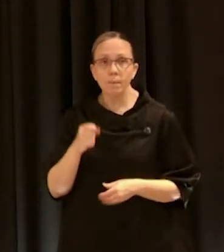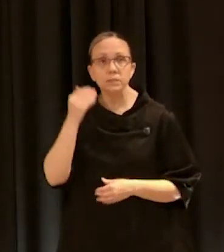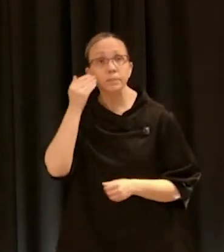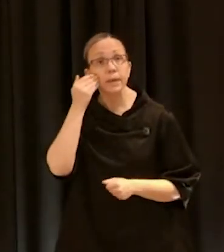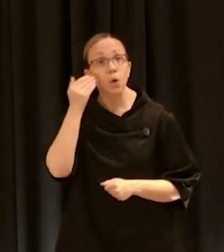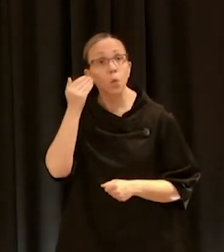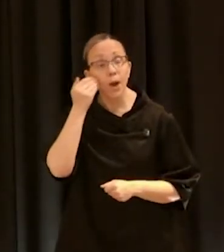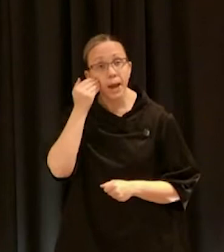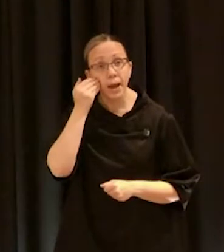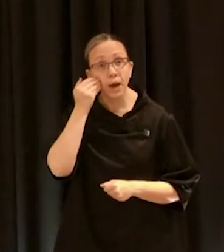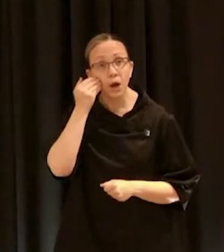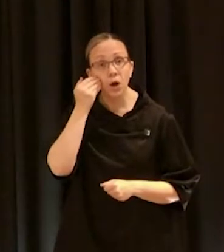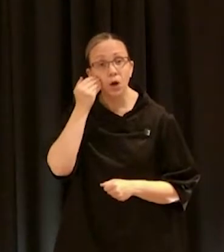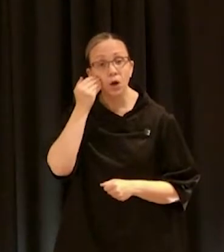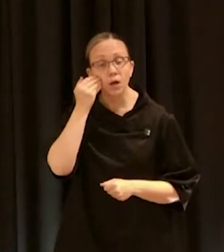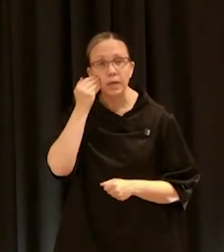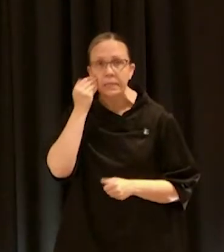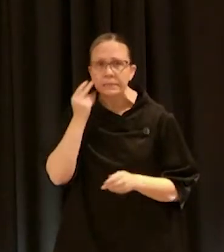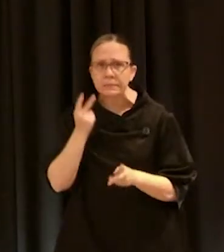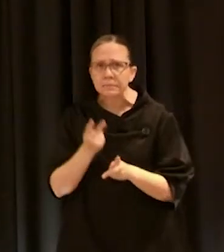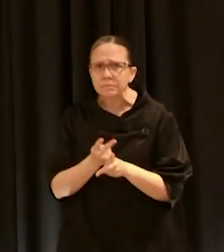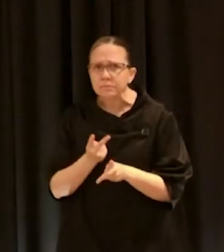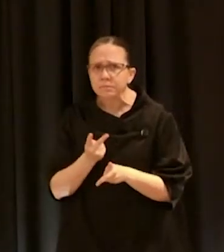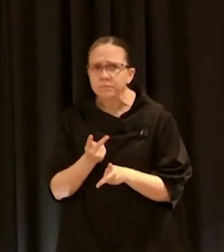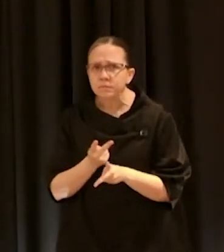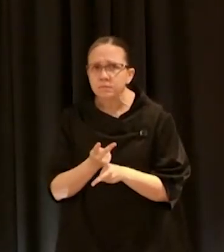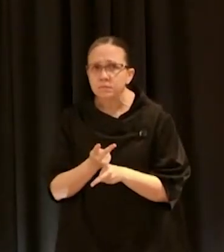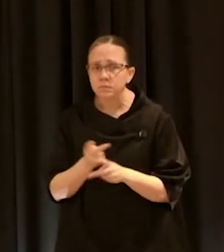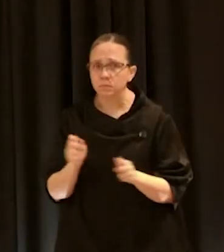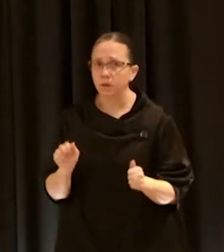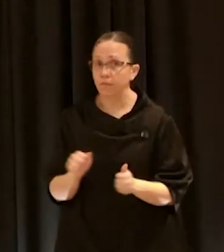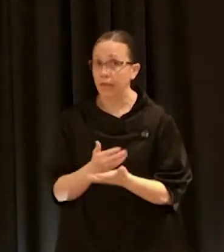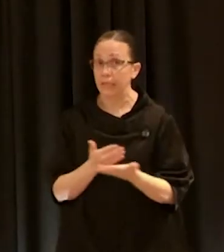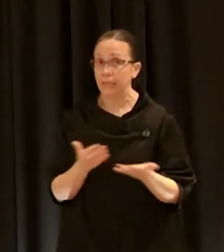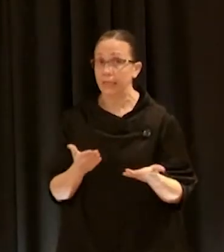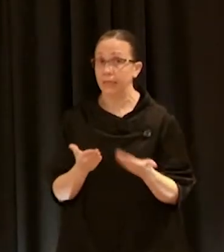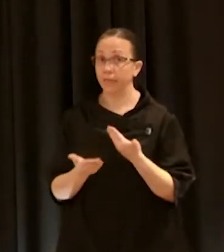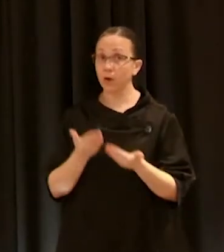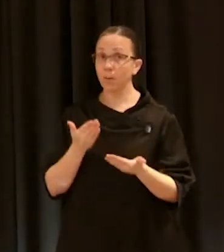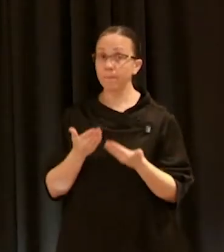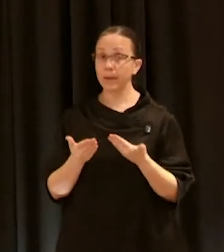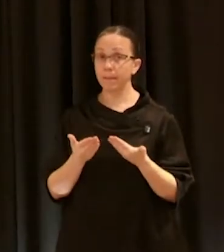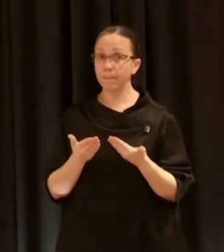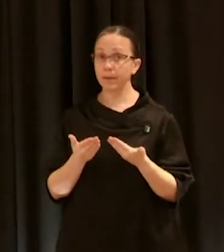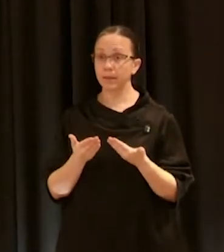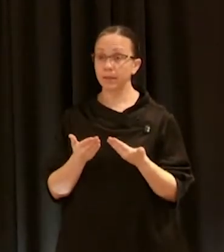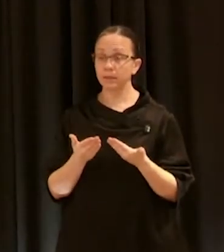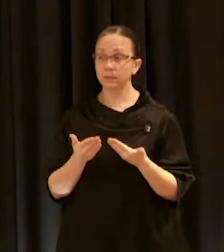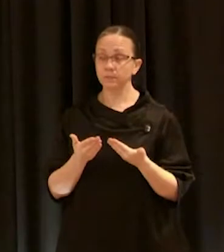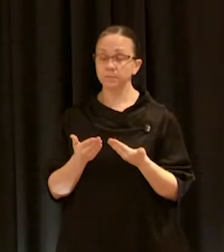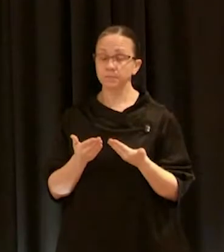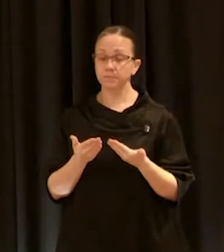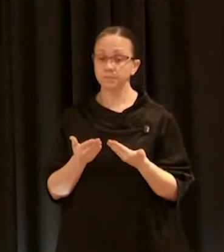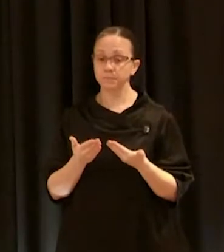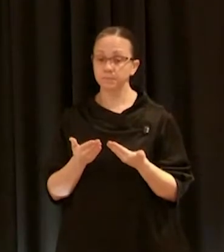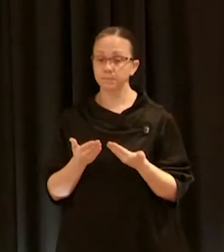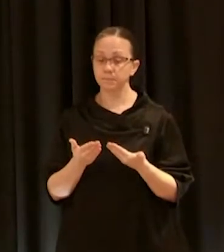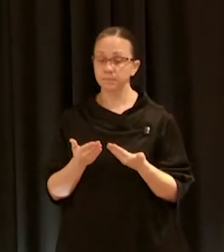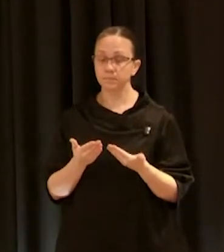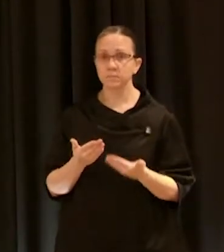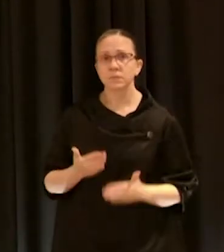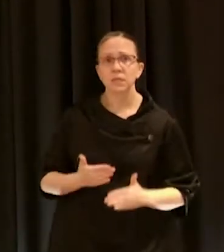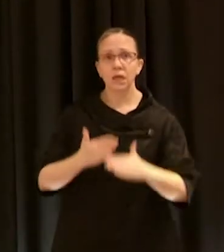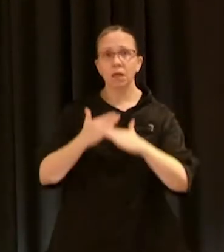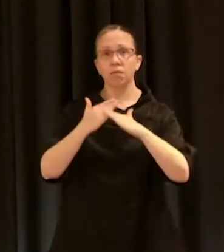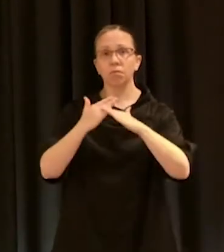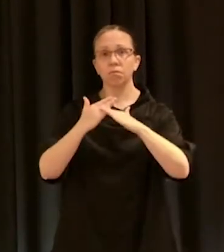aware and cautious of anything that might take us away from our